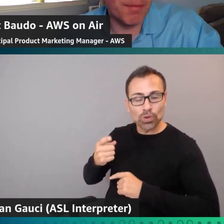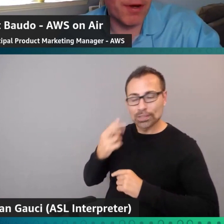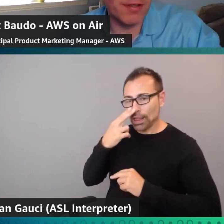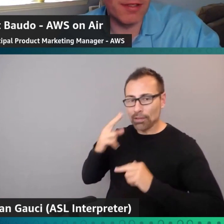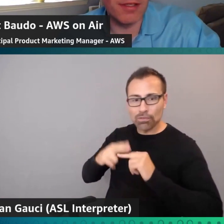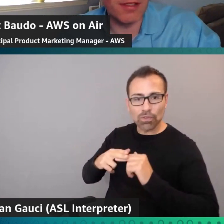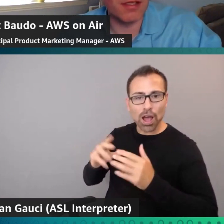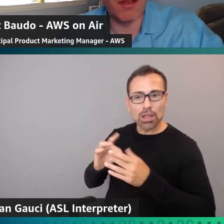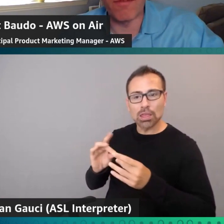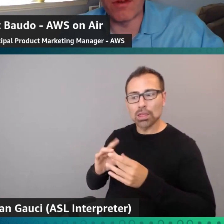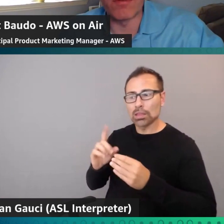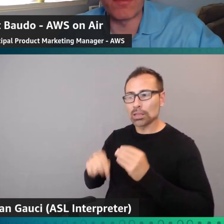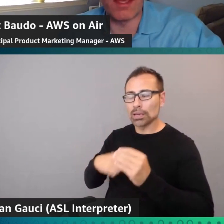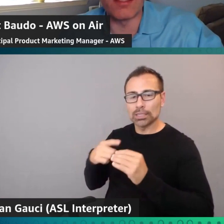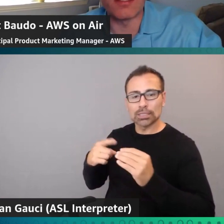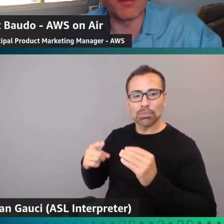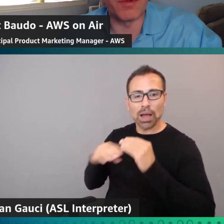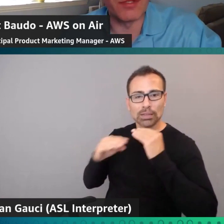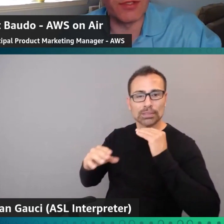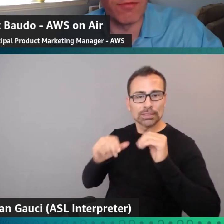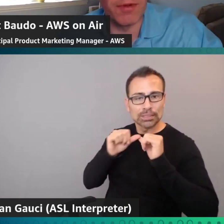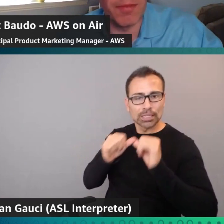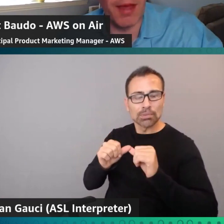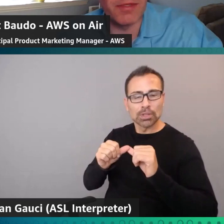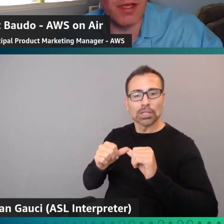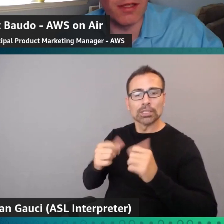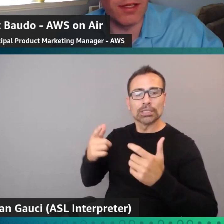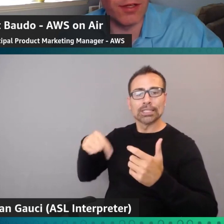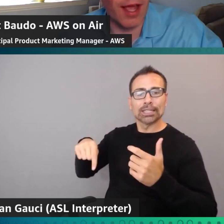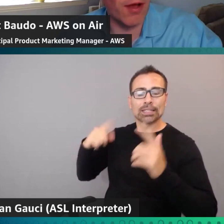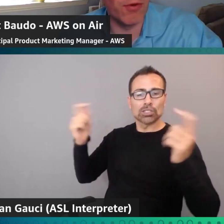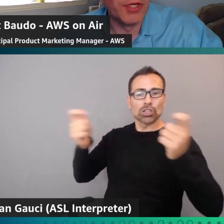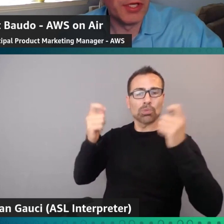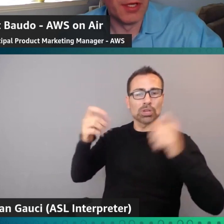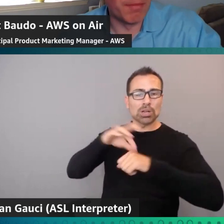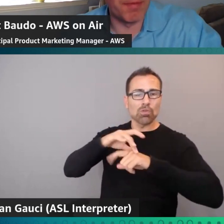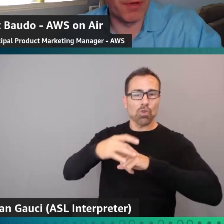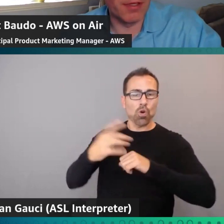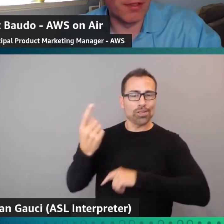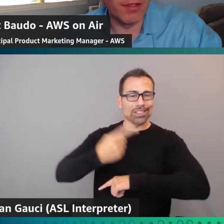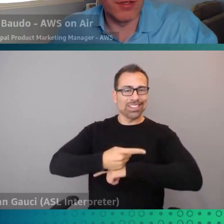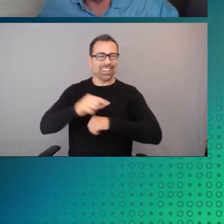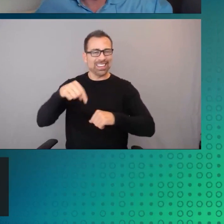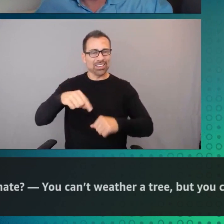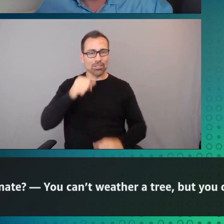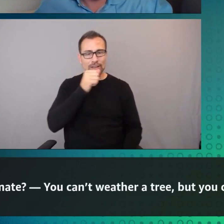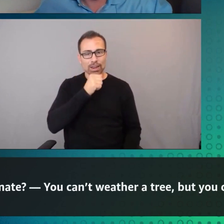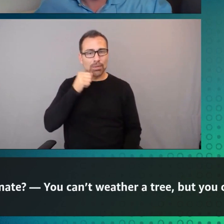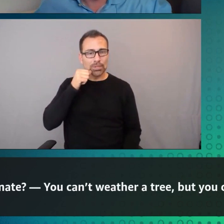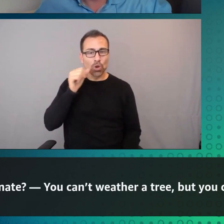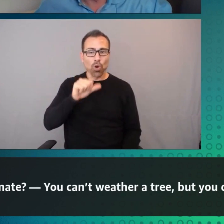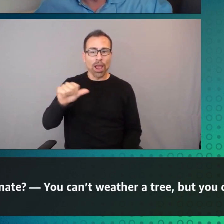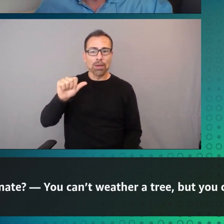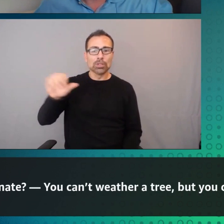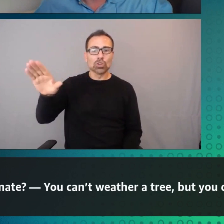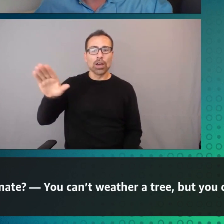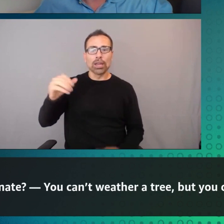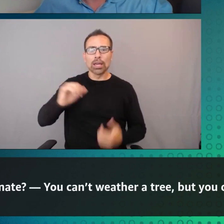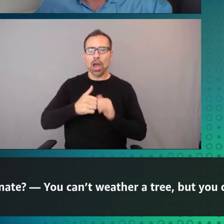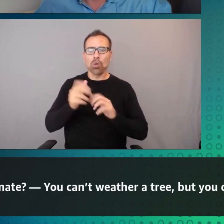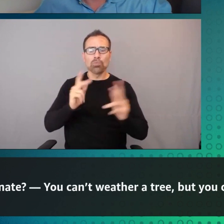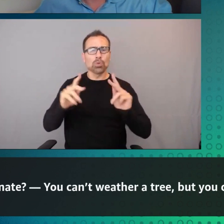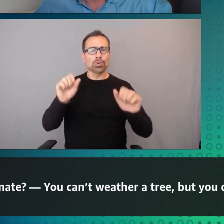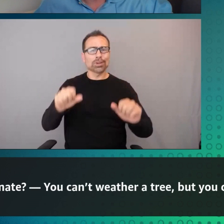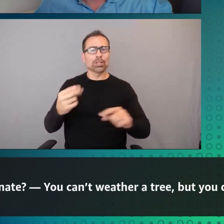to take part in this kind of an Earth Day celebration from Amazon here, and how people can, use the cloud. So